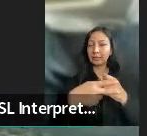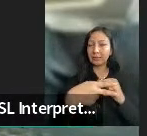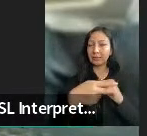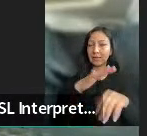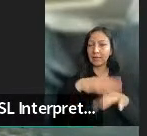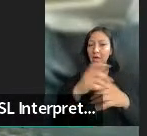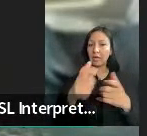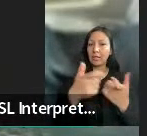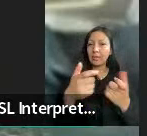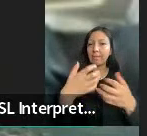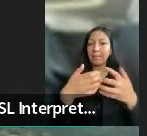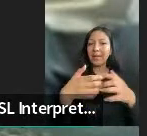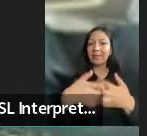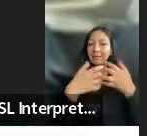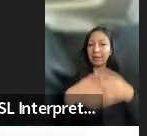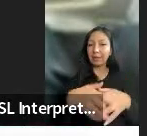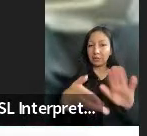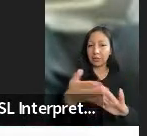Next slide.